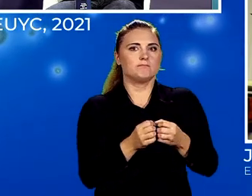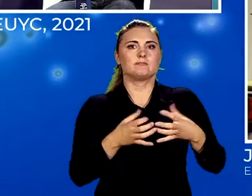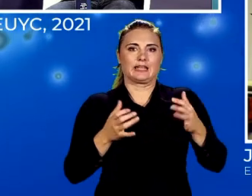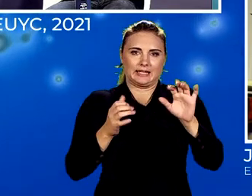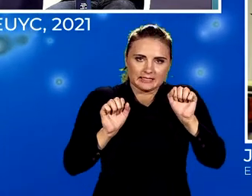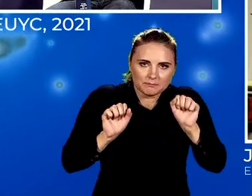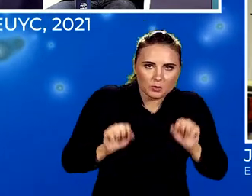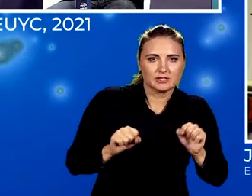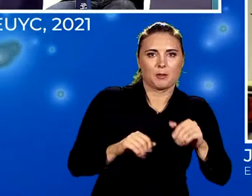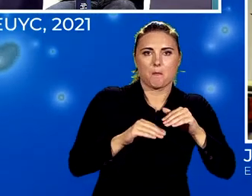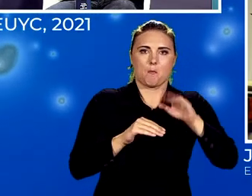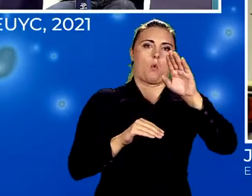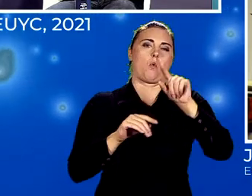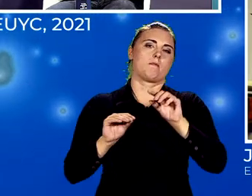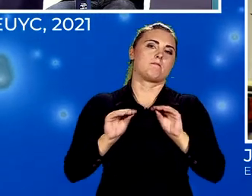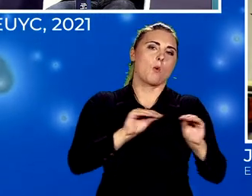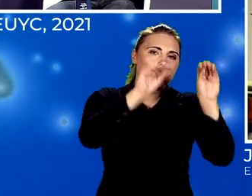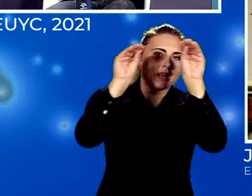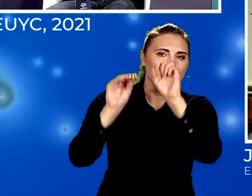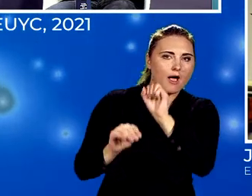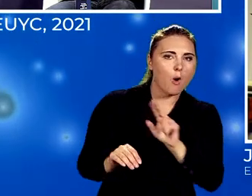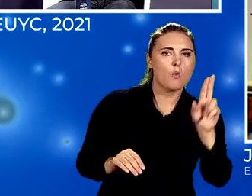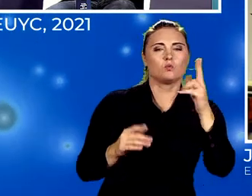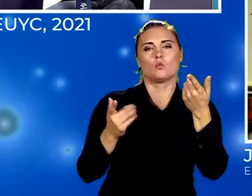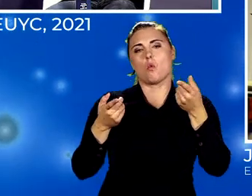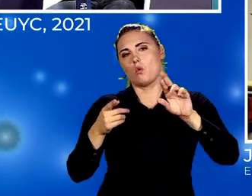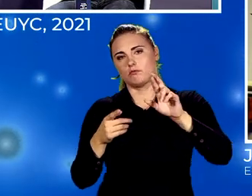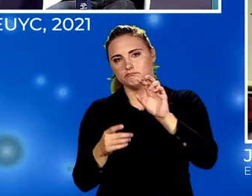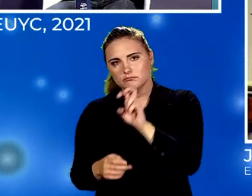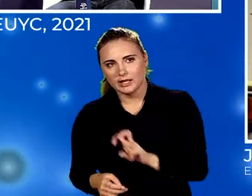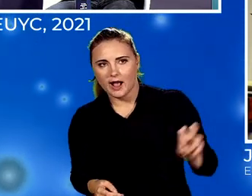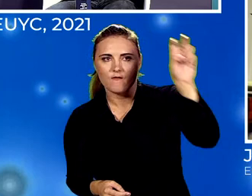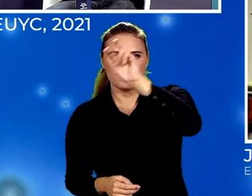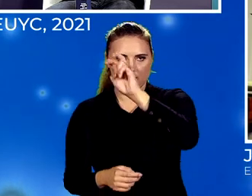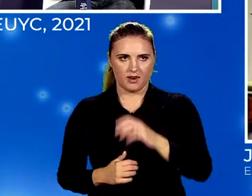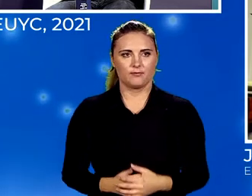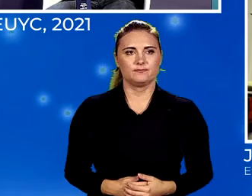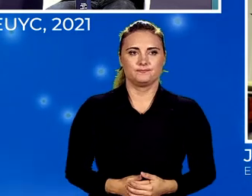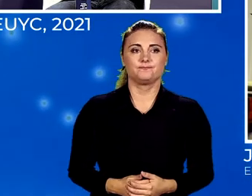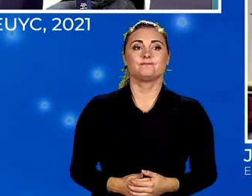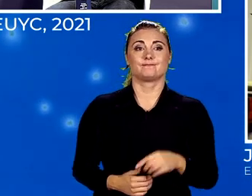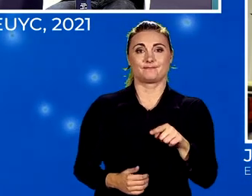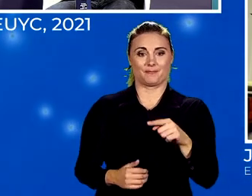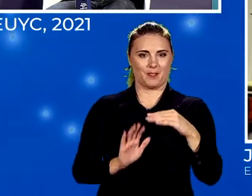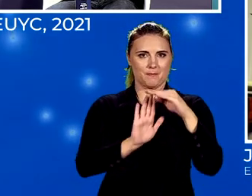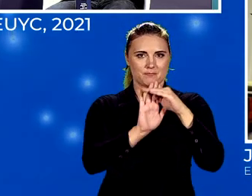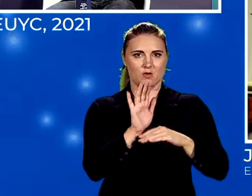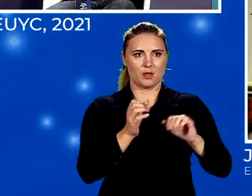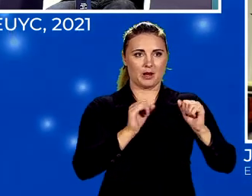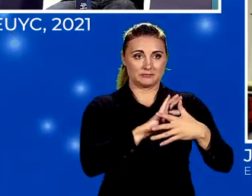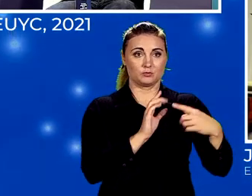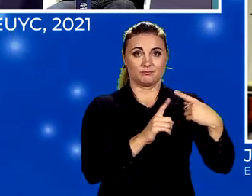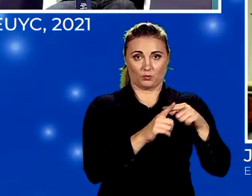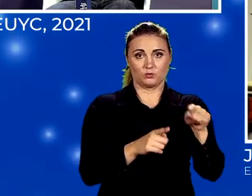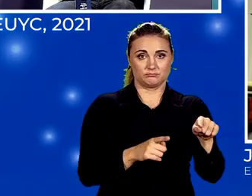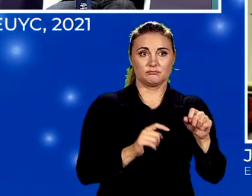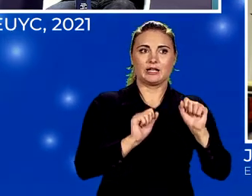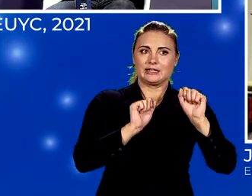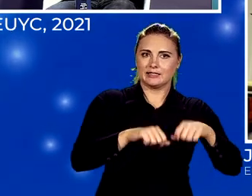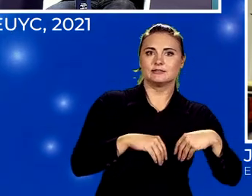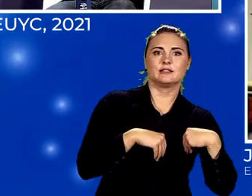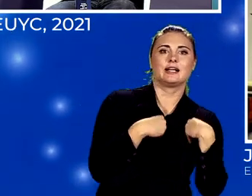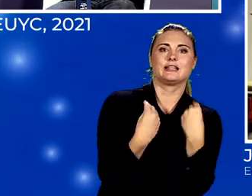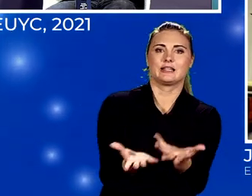people. But as I always say, programs are only giving possibility and opportunities. Young